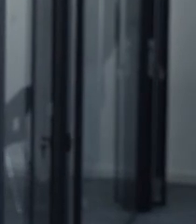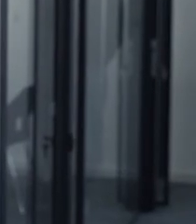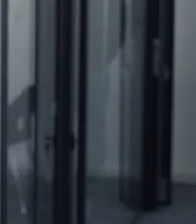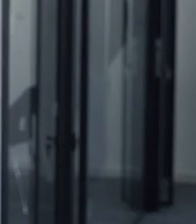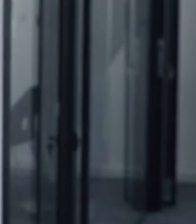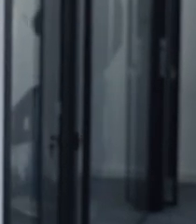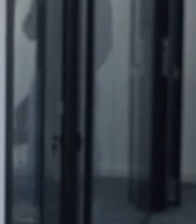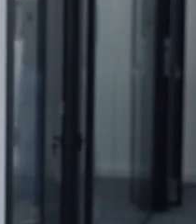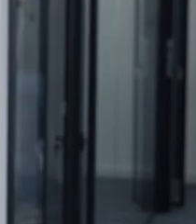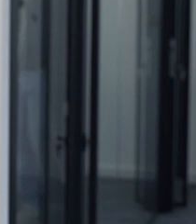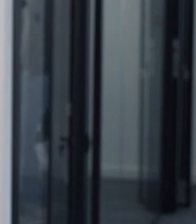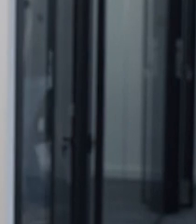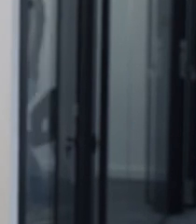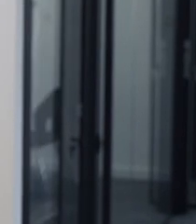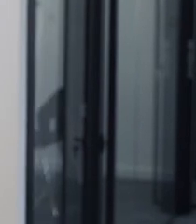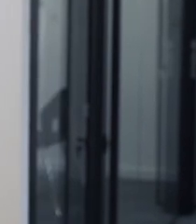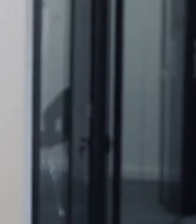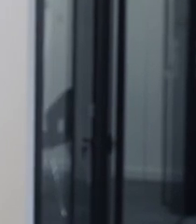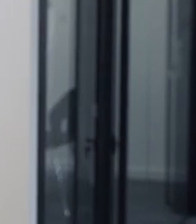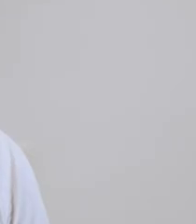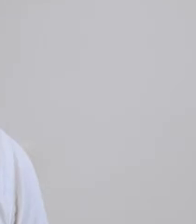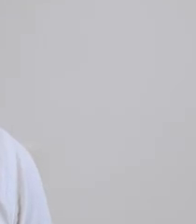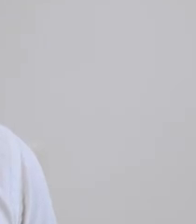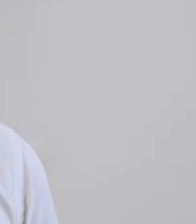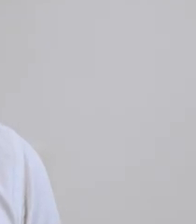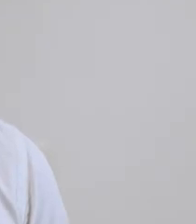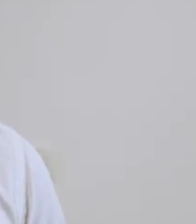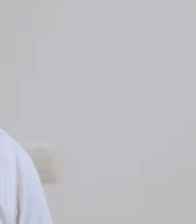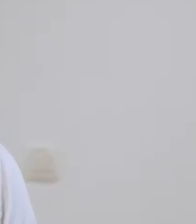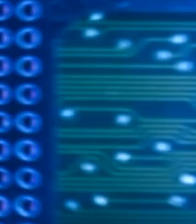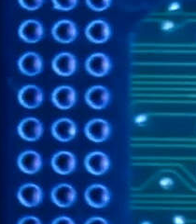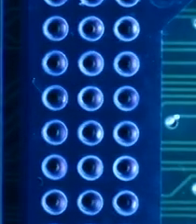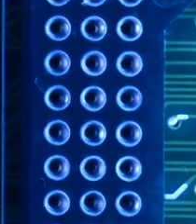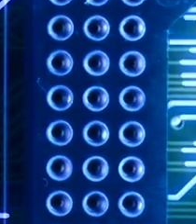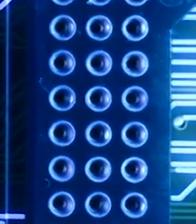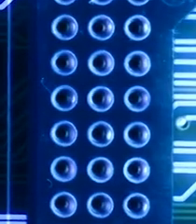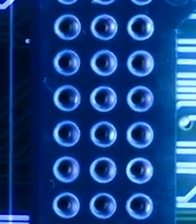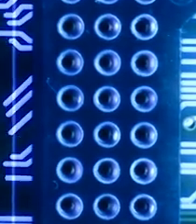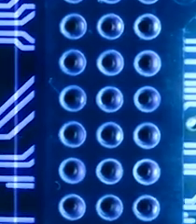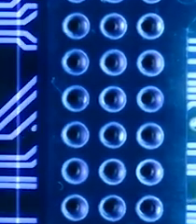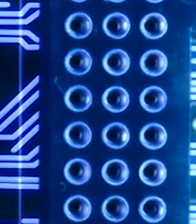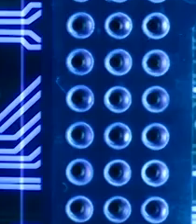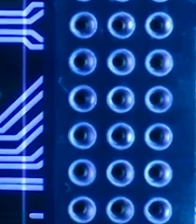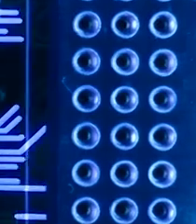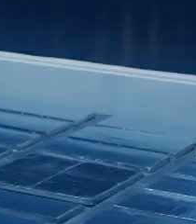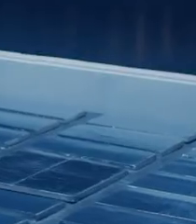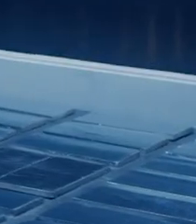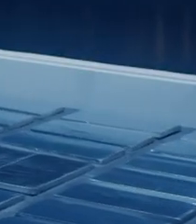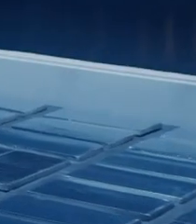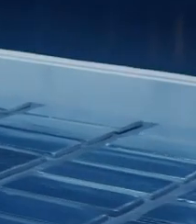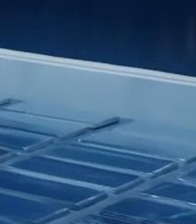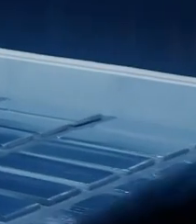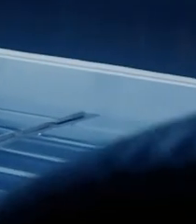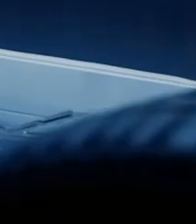we're able to create a company that is now leading the way in the future of e-mobility. Innovat Auto is a battery research